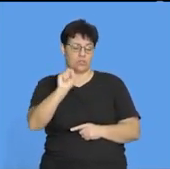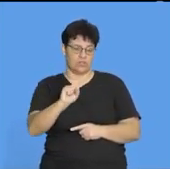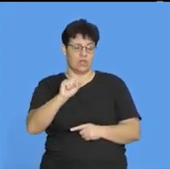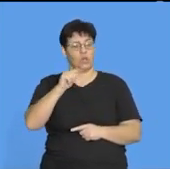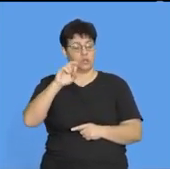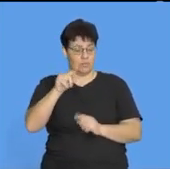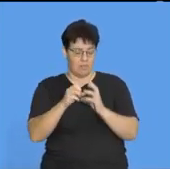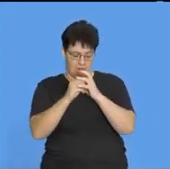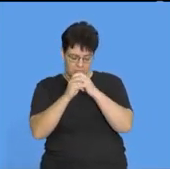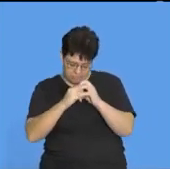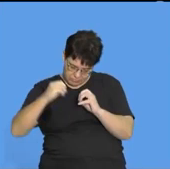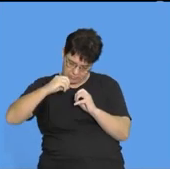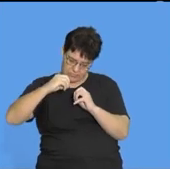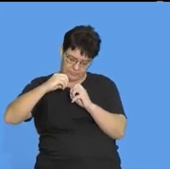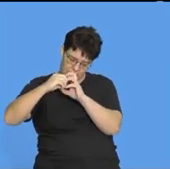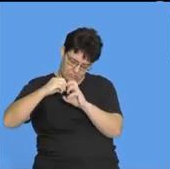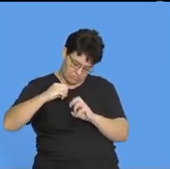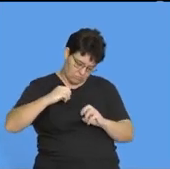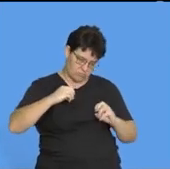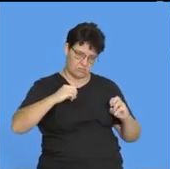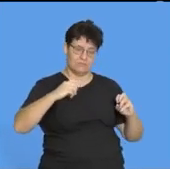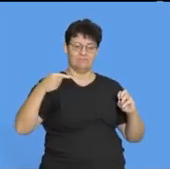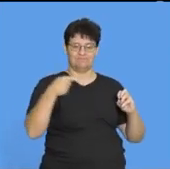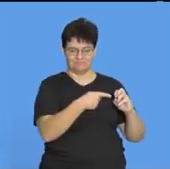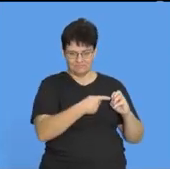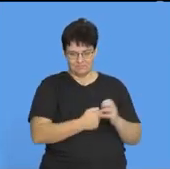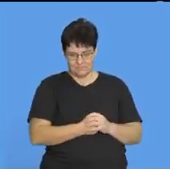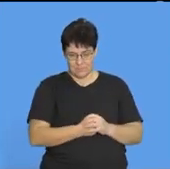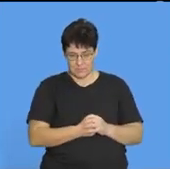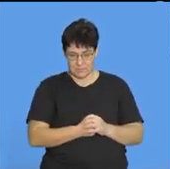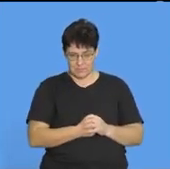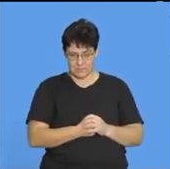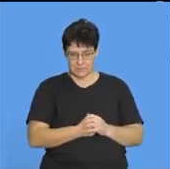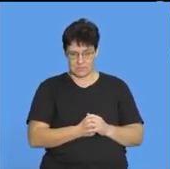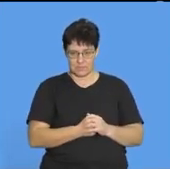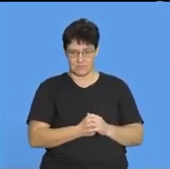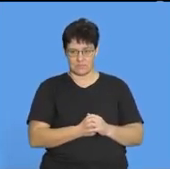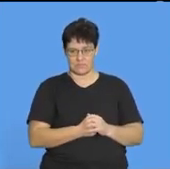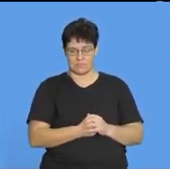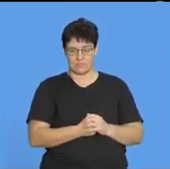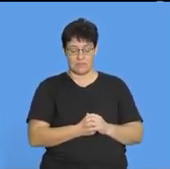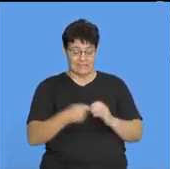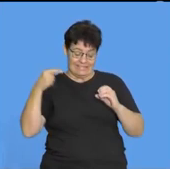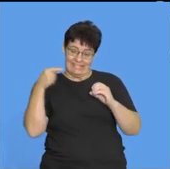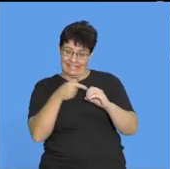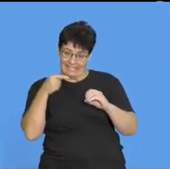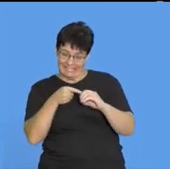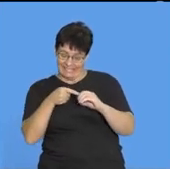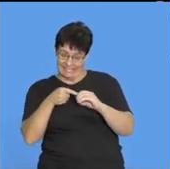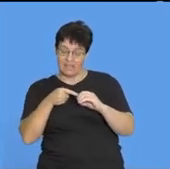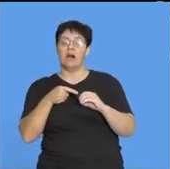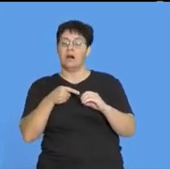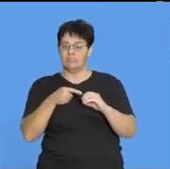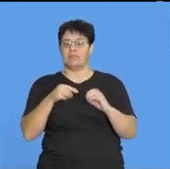after the process of ovulation, the Grafting follicle forms the corpus luteum. The corpus luteum has a significantly